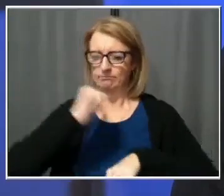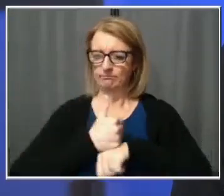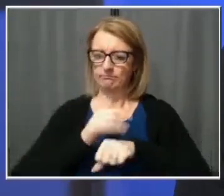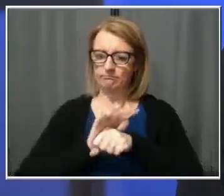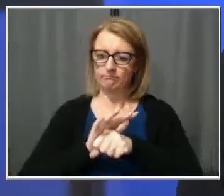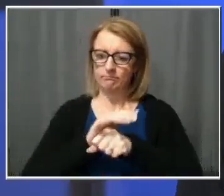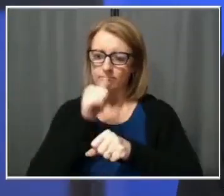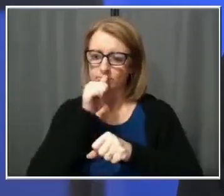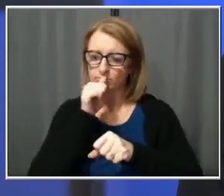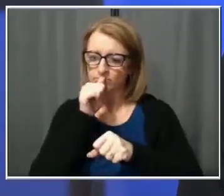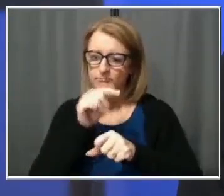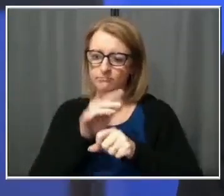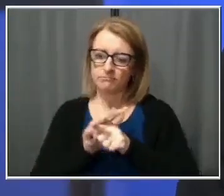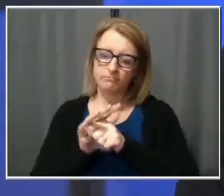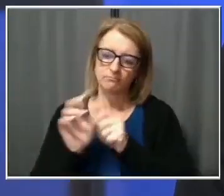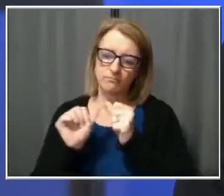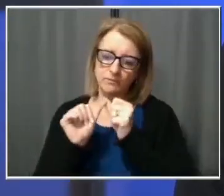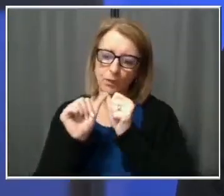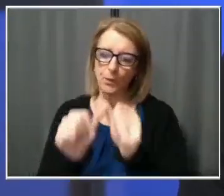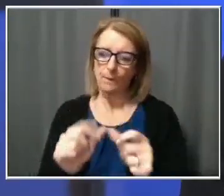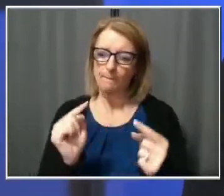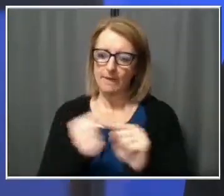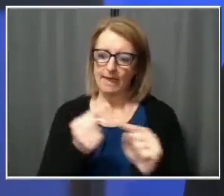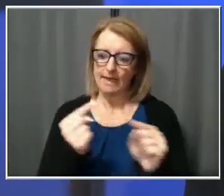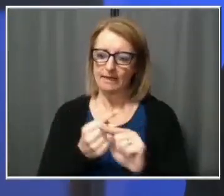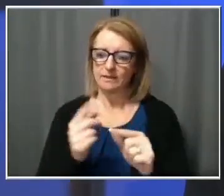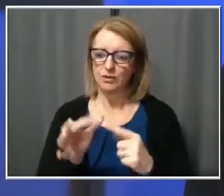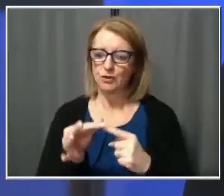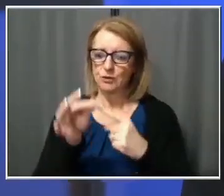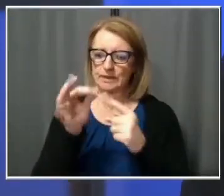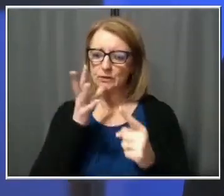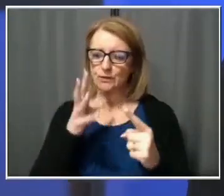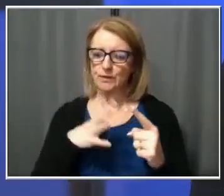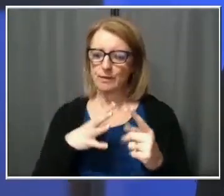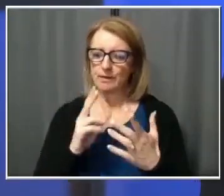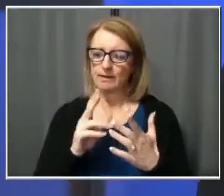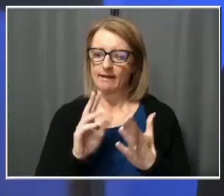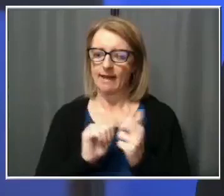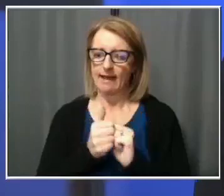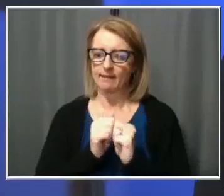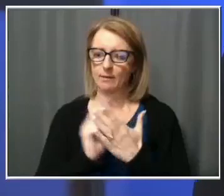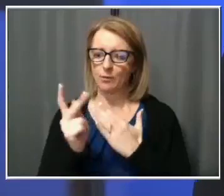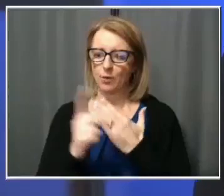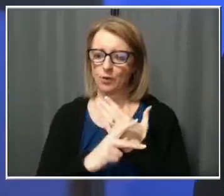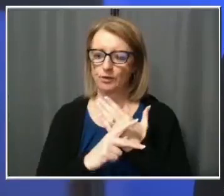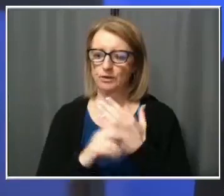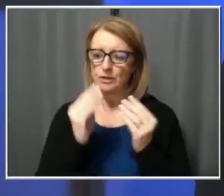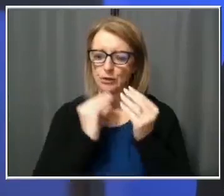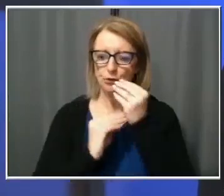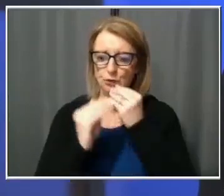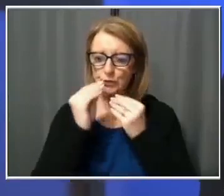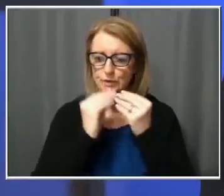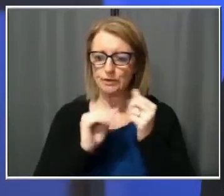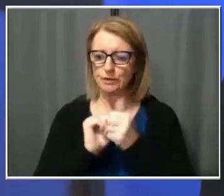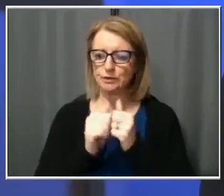pain. I think some of the things that are unique to the female athlete program are around nutrition, sport, exercise, a holistic care.